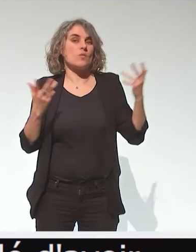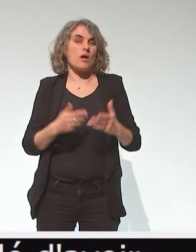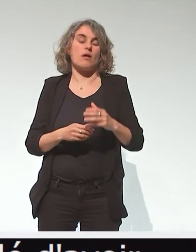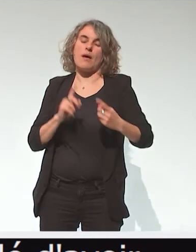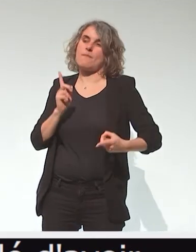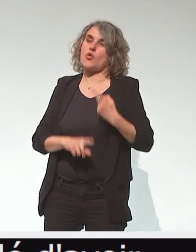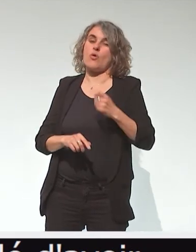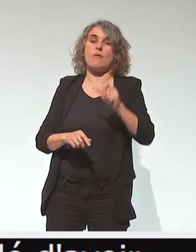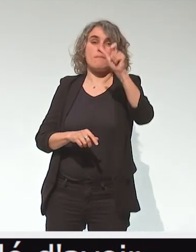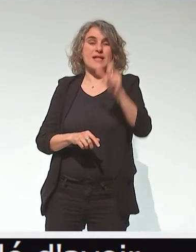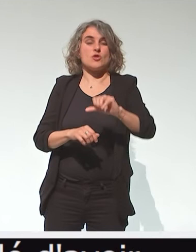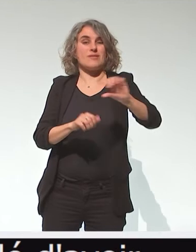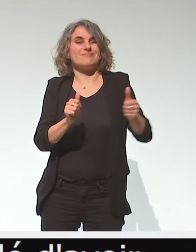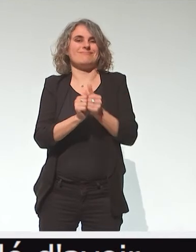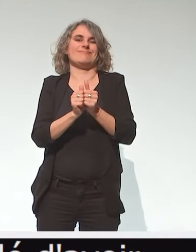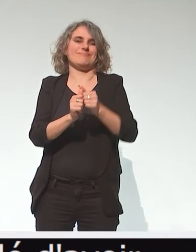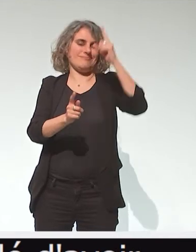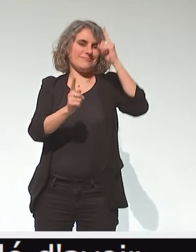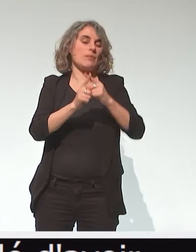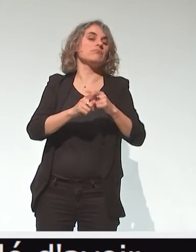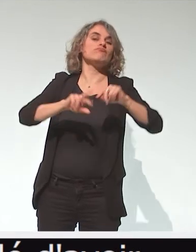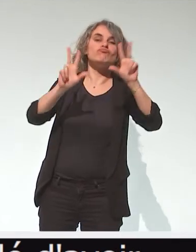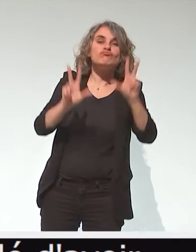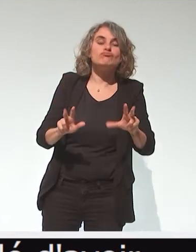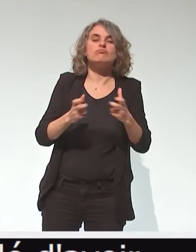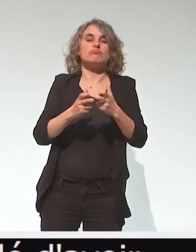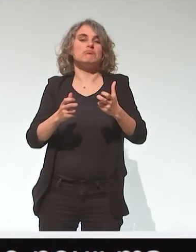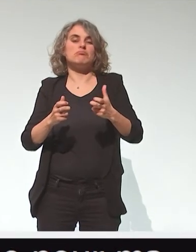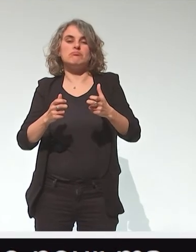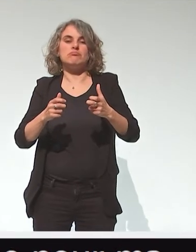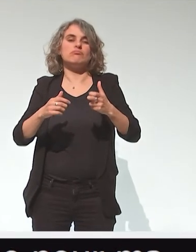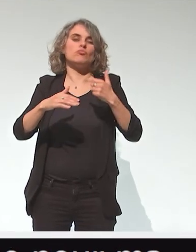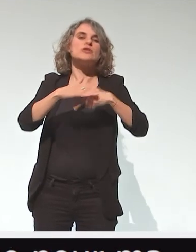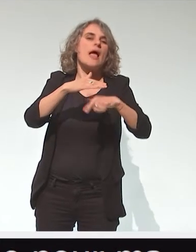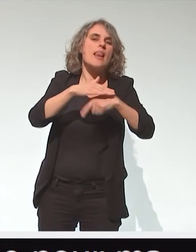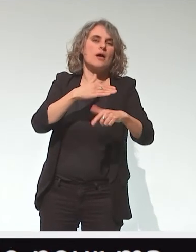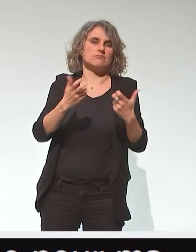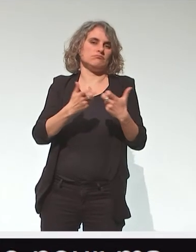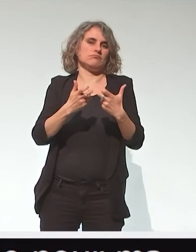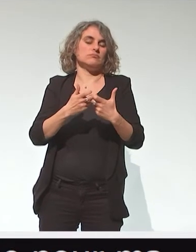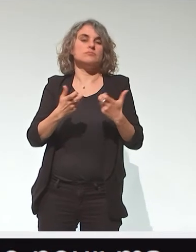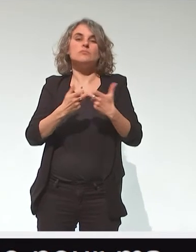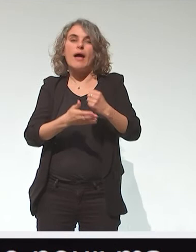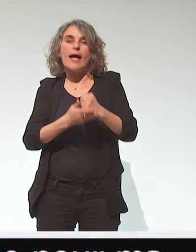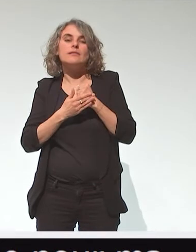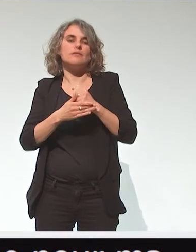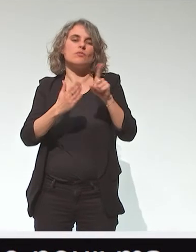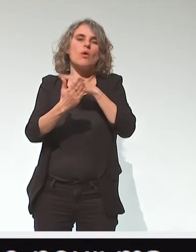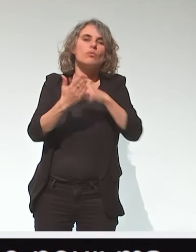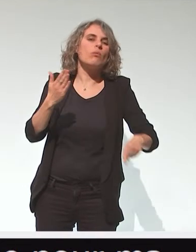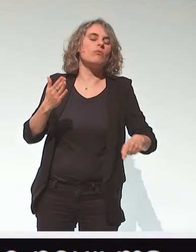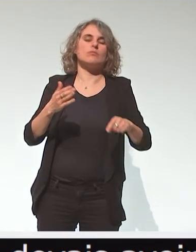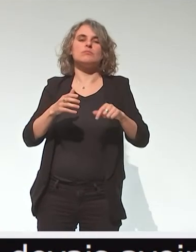I had to have an office assistant to correct my letters, my notes, and